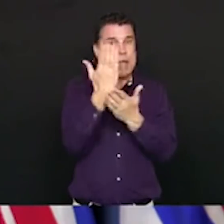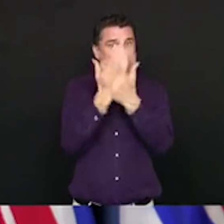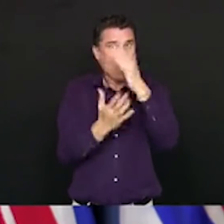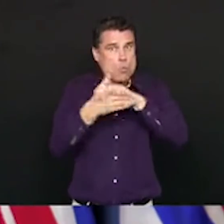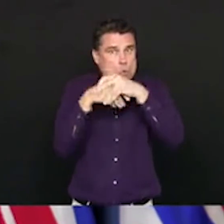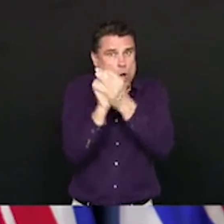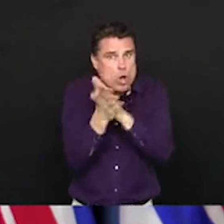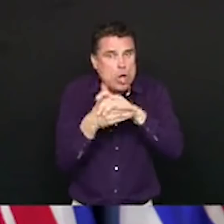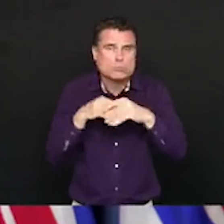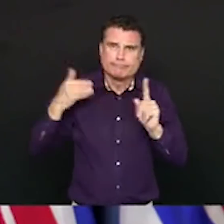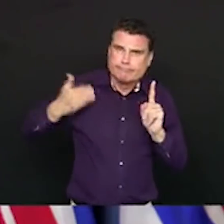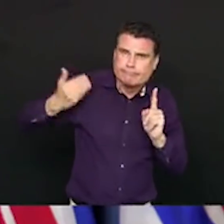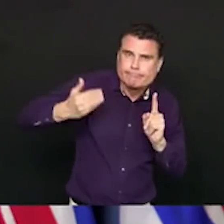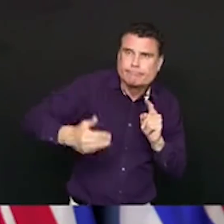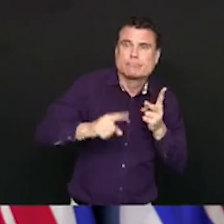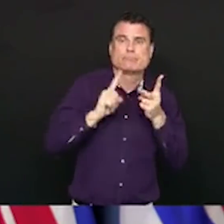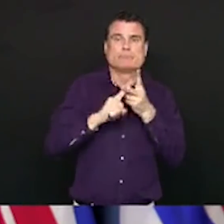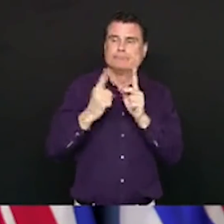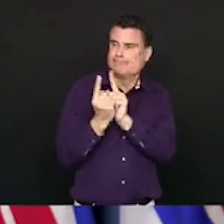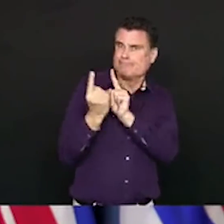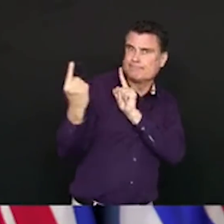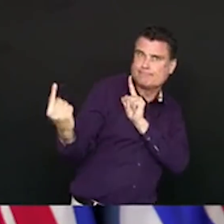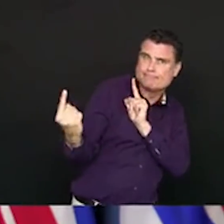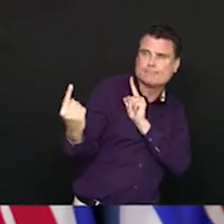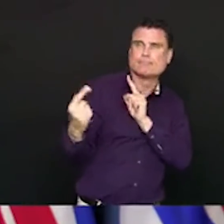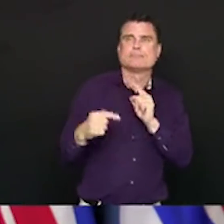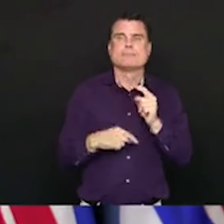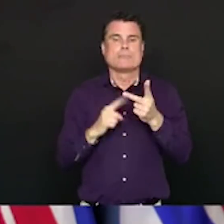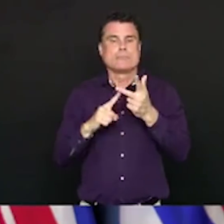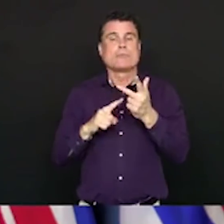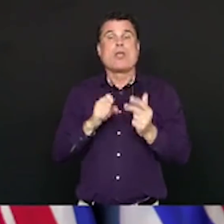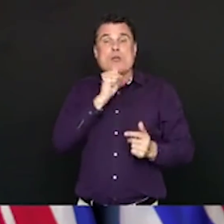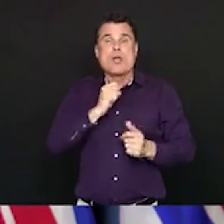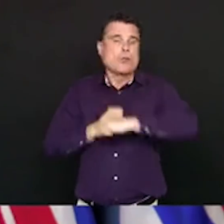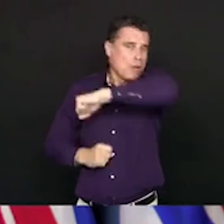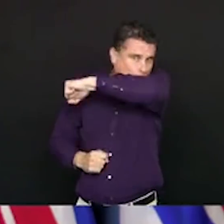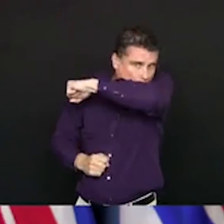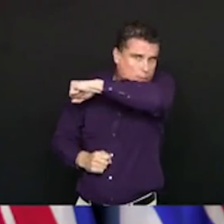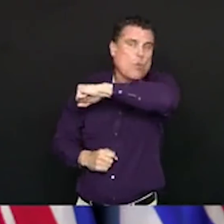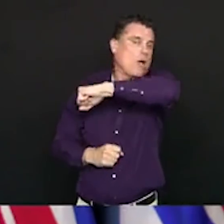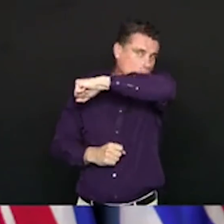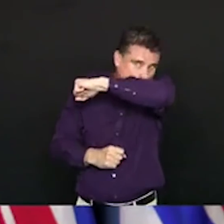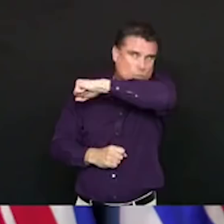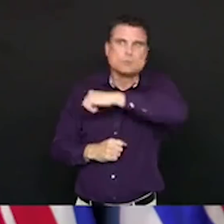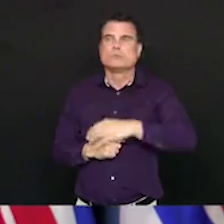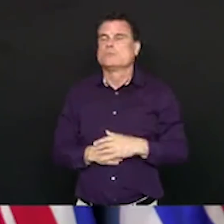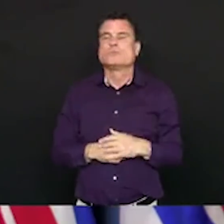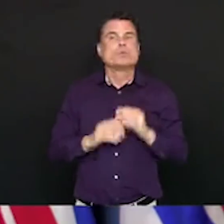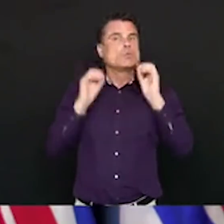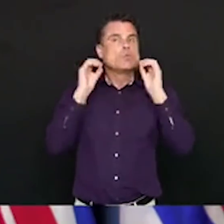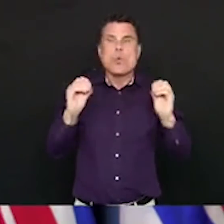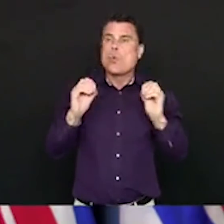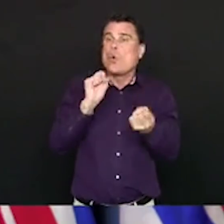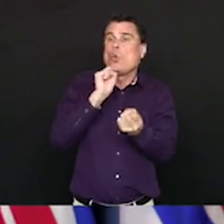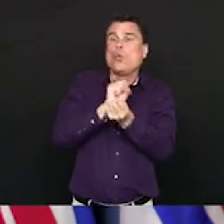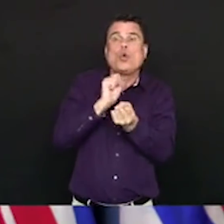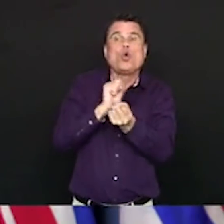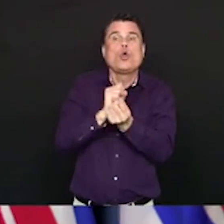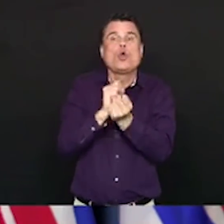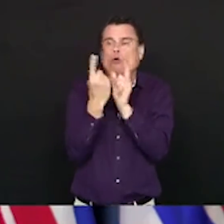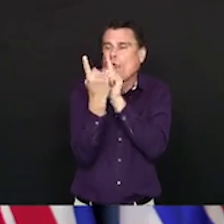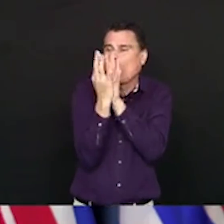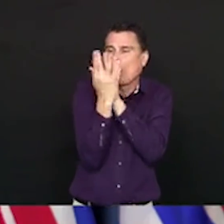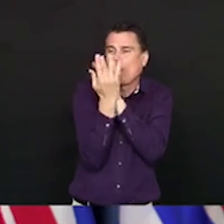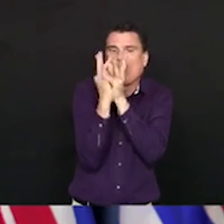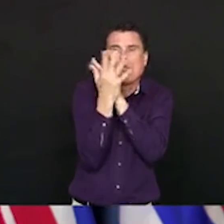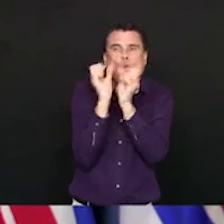and stopping mass gatherings made a difference, and that's what the evidence clearly demonstrates. And I think British Columbians, although it's been a